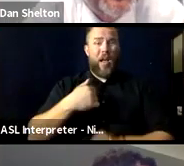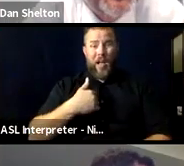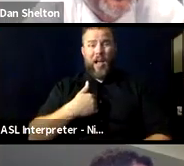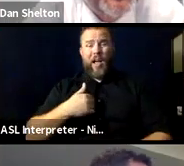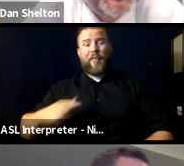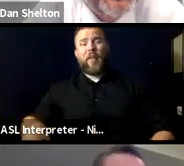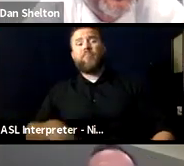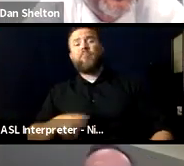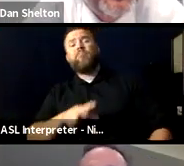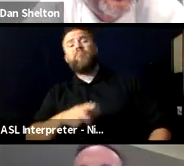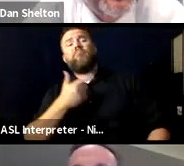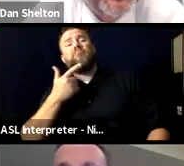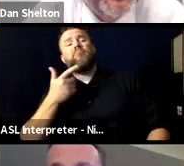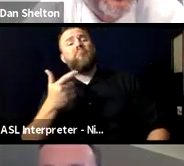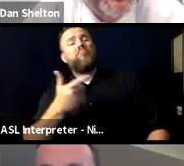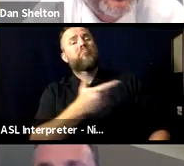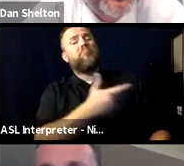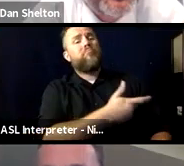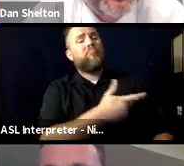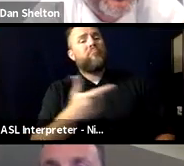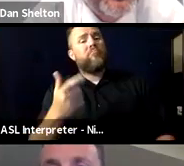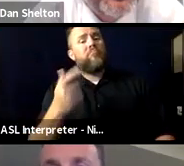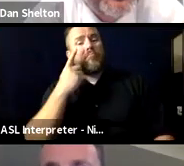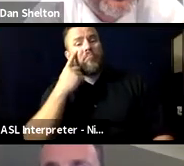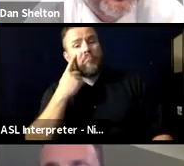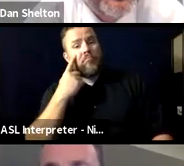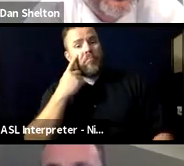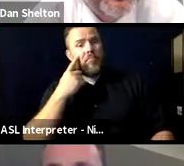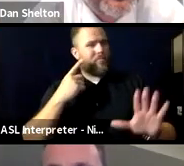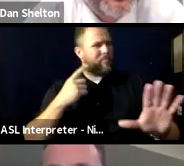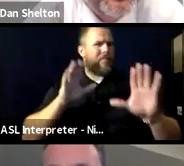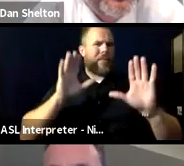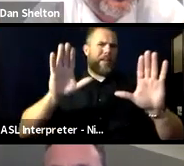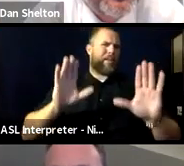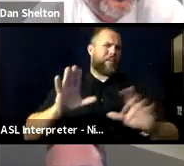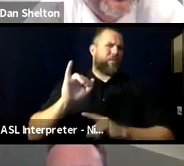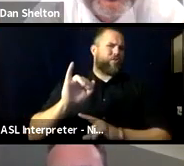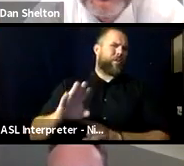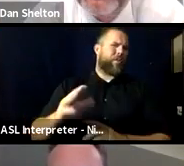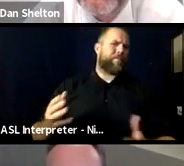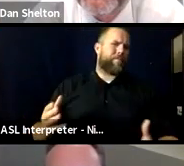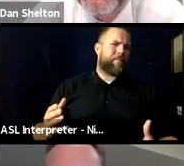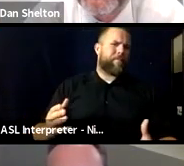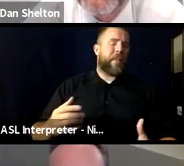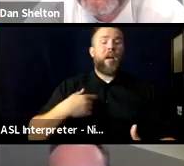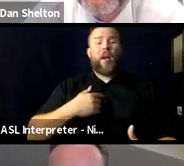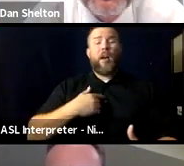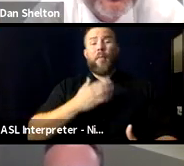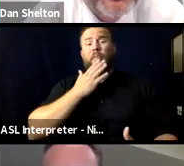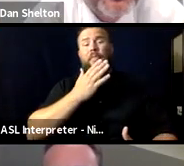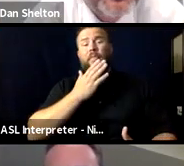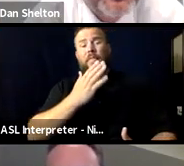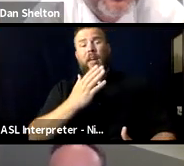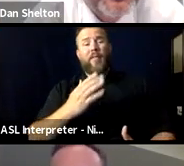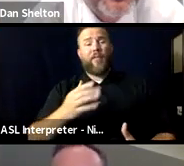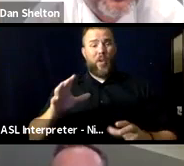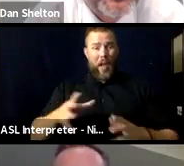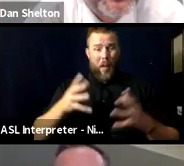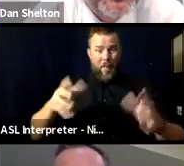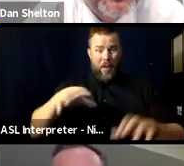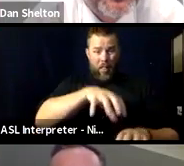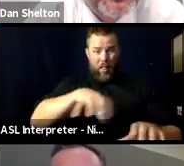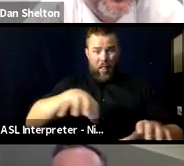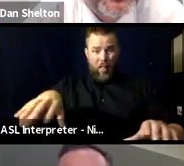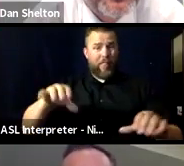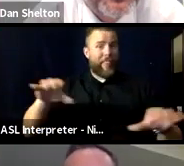job. So I appreciate what they did, appreciate the work that you put in, and the fact that you listened to